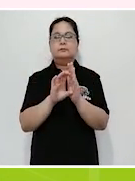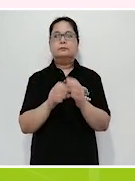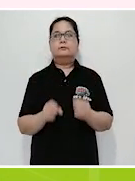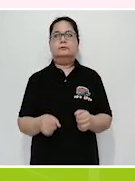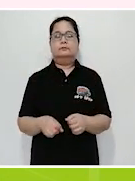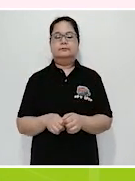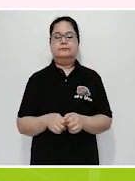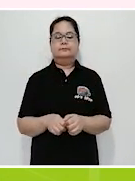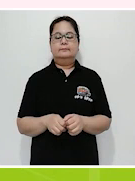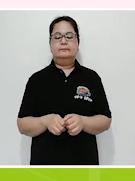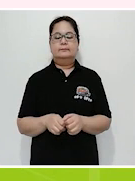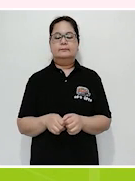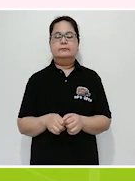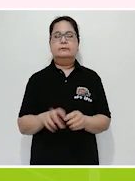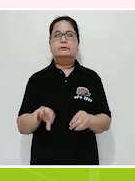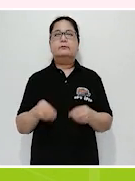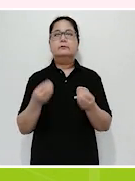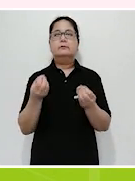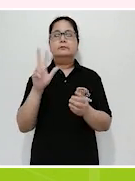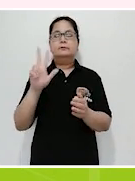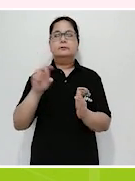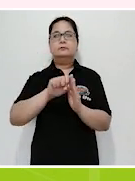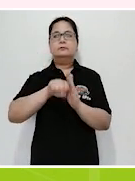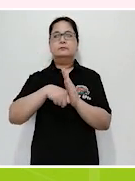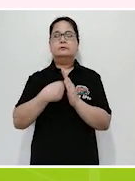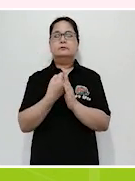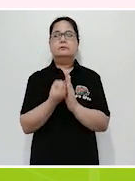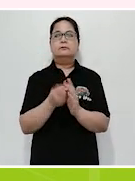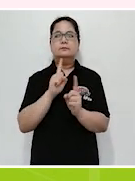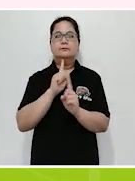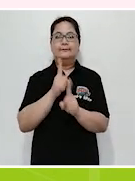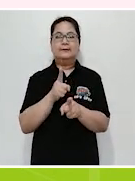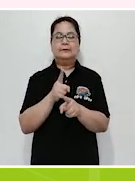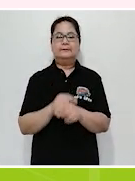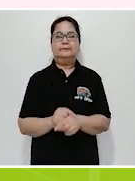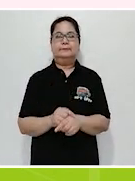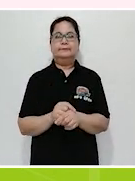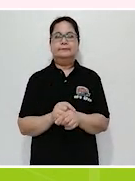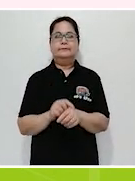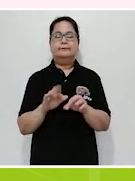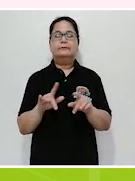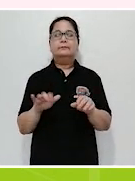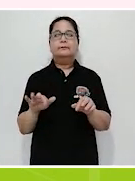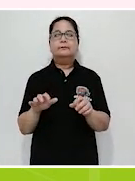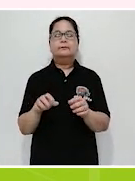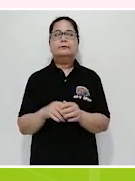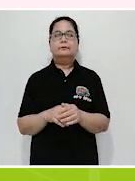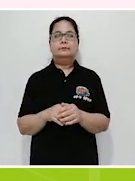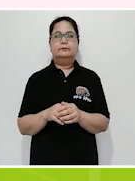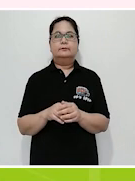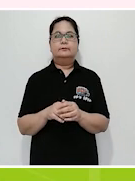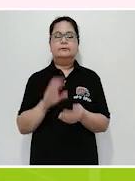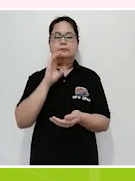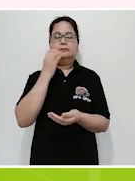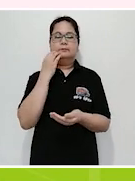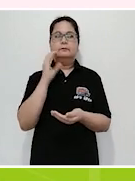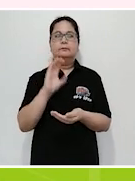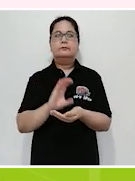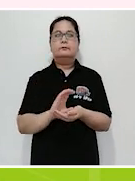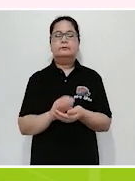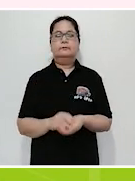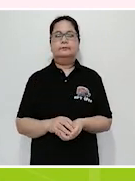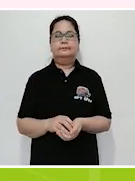scenario. You will be given 3 seconds to answer. Key in your answer in the comment